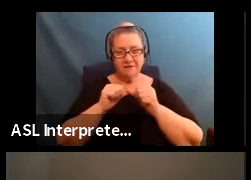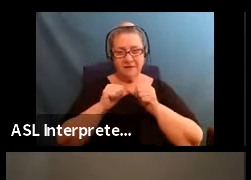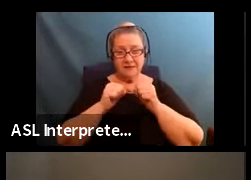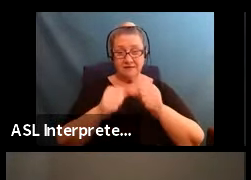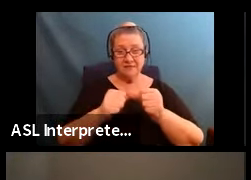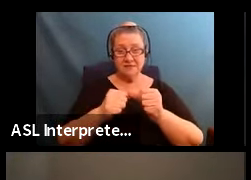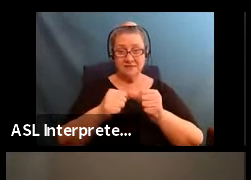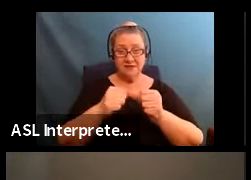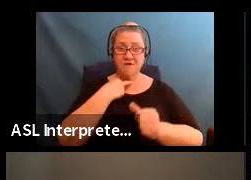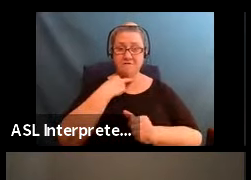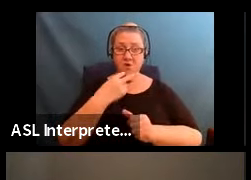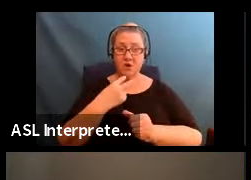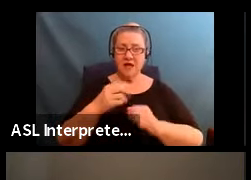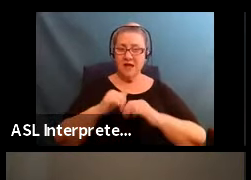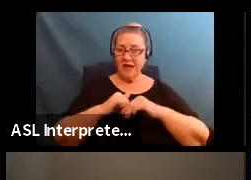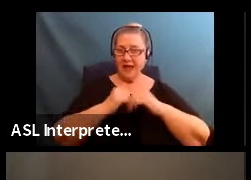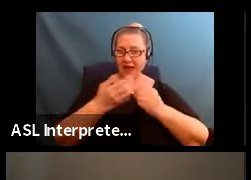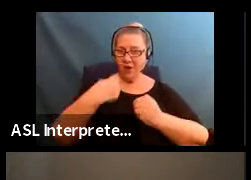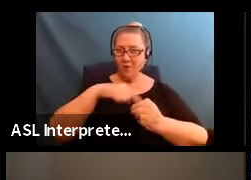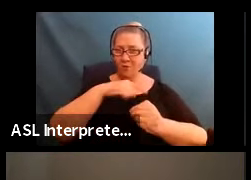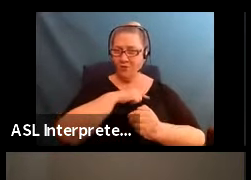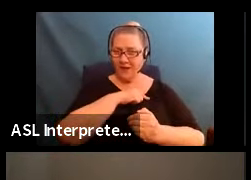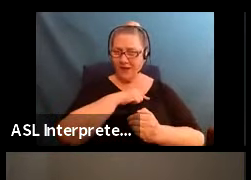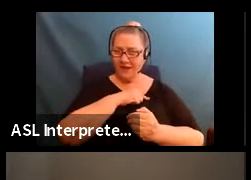voice about how do we leverage